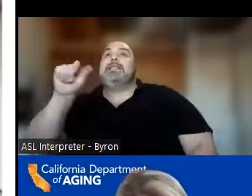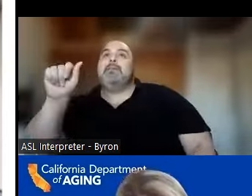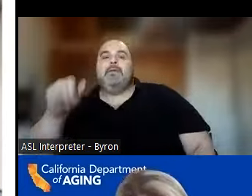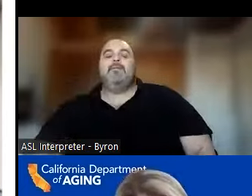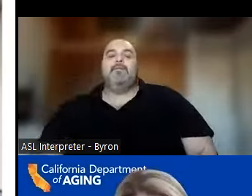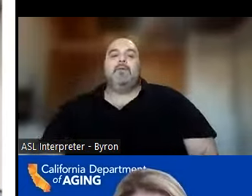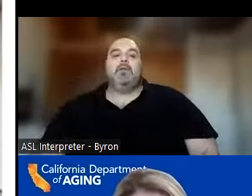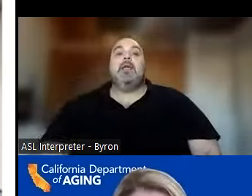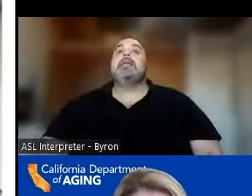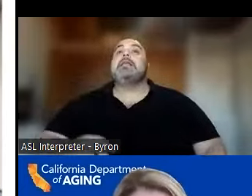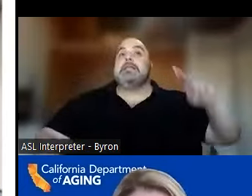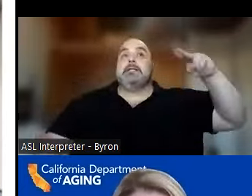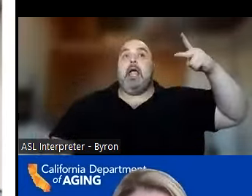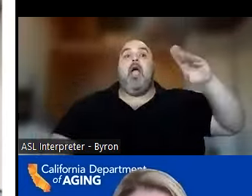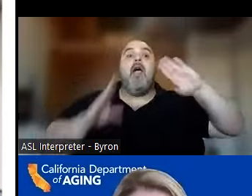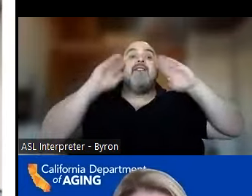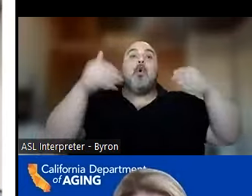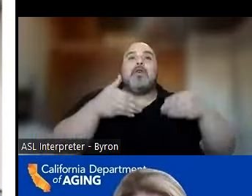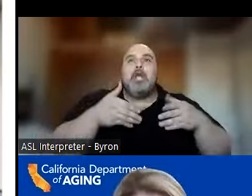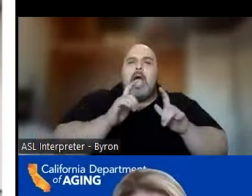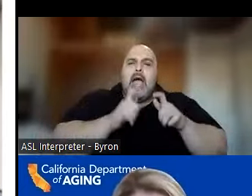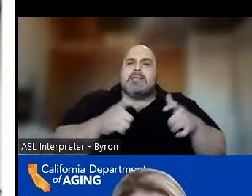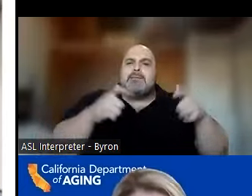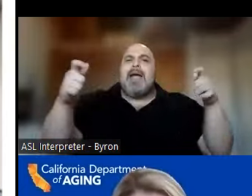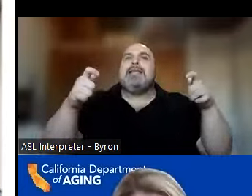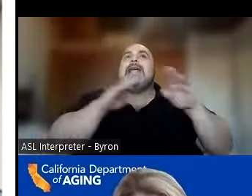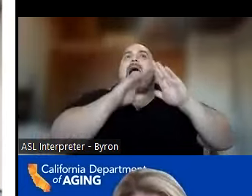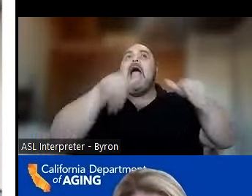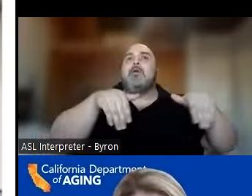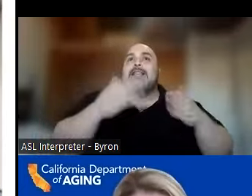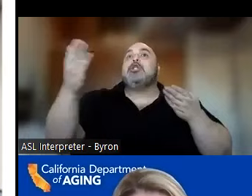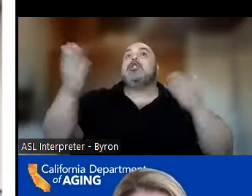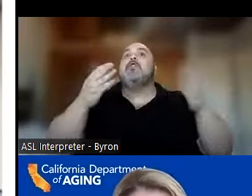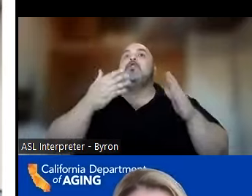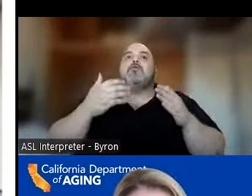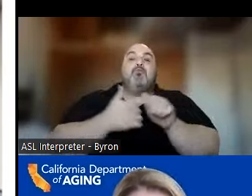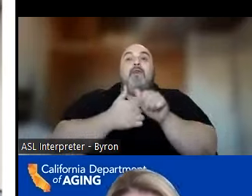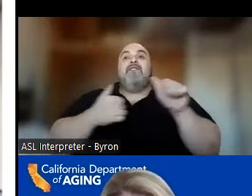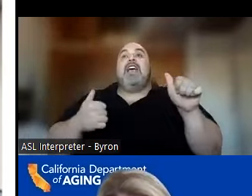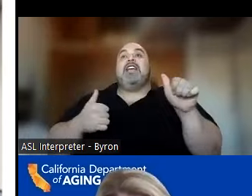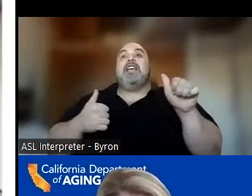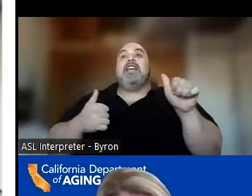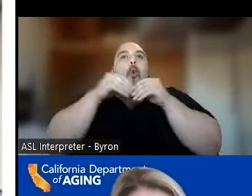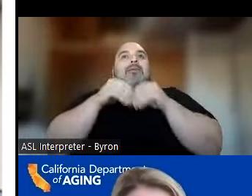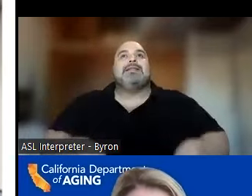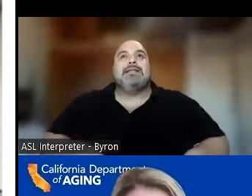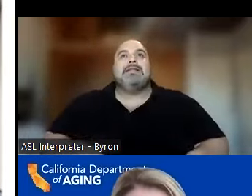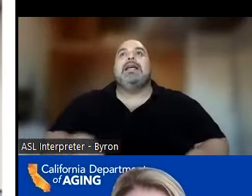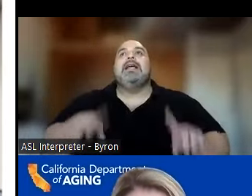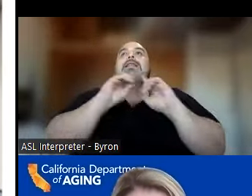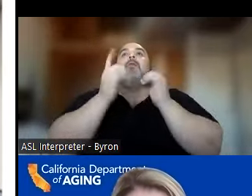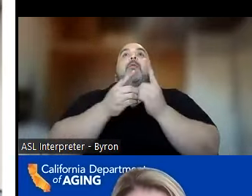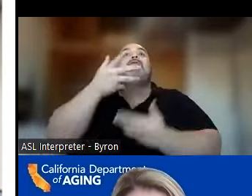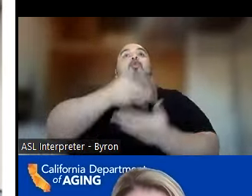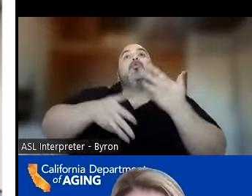on expanding capacity for housing and services to prevent homelessness. The Department of Social Services has launched